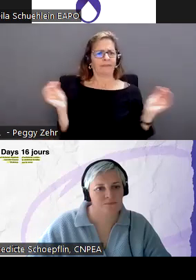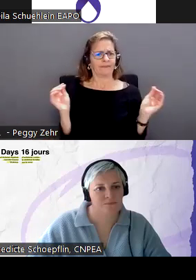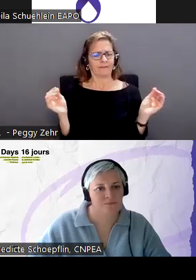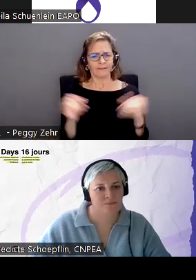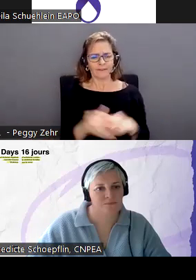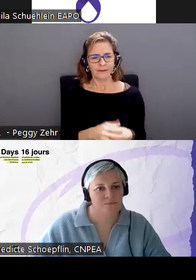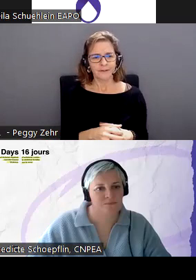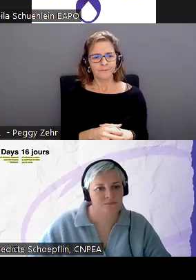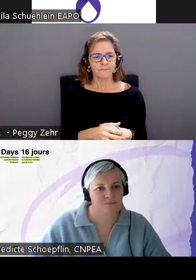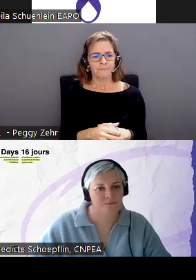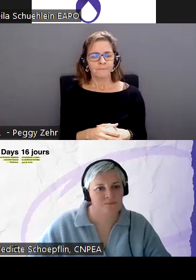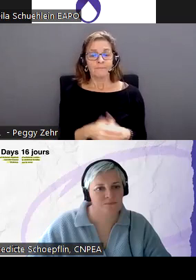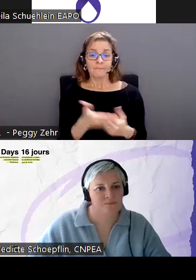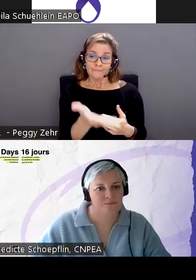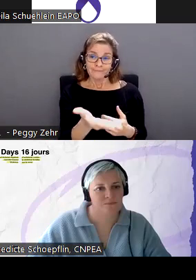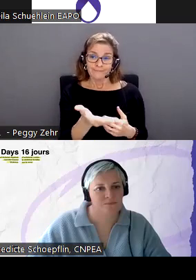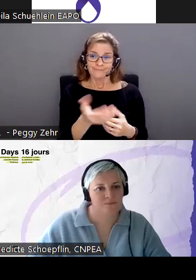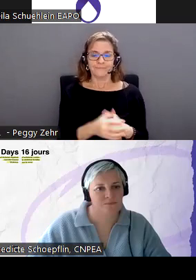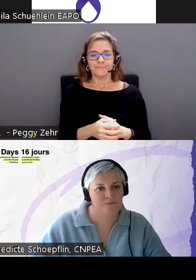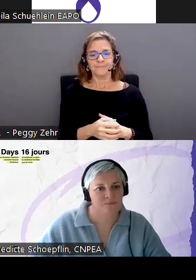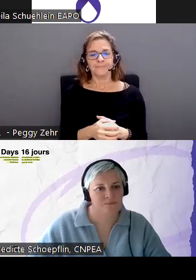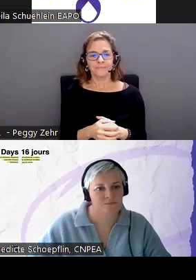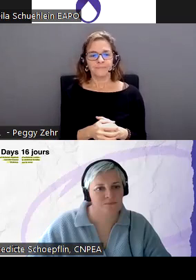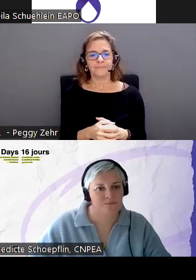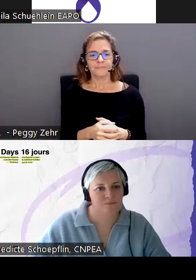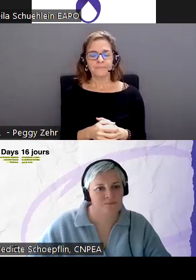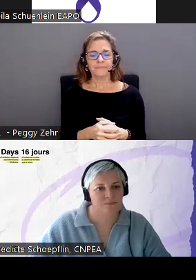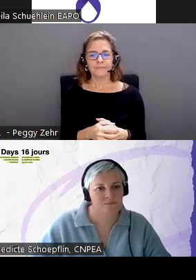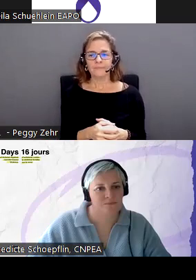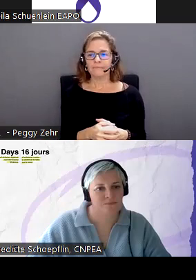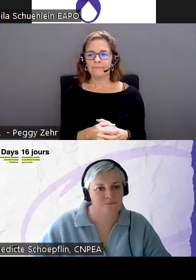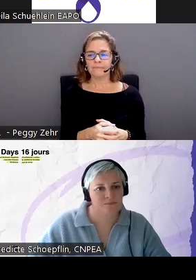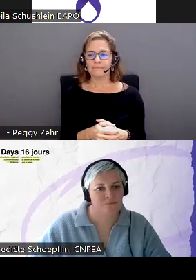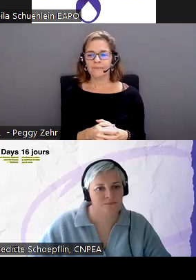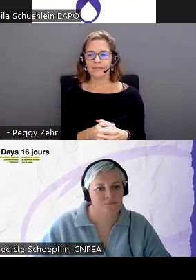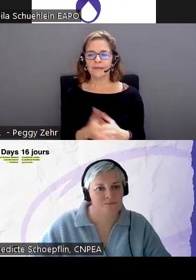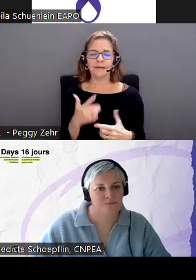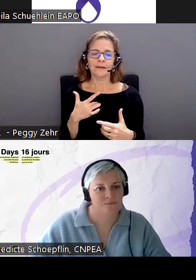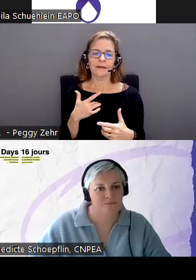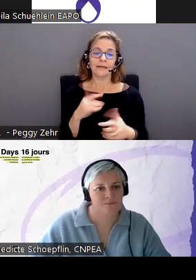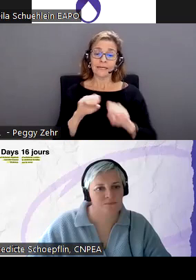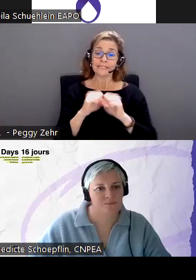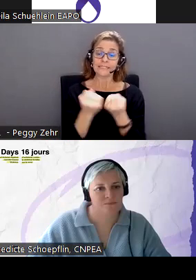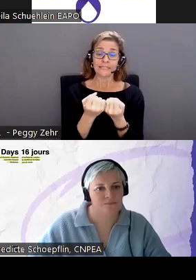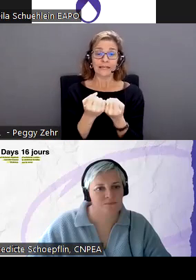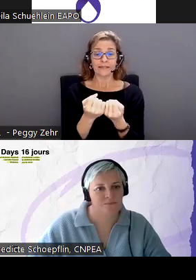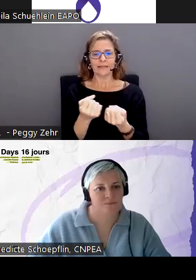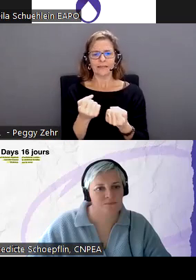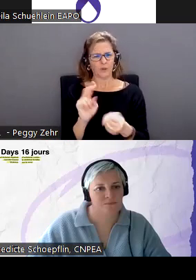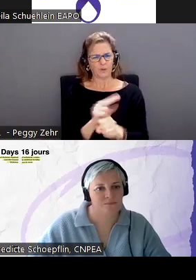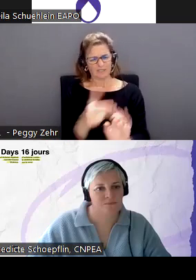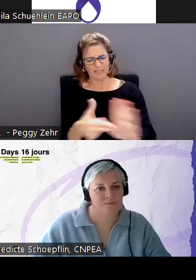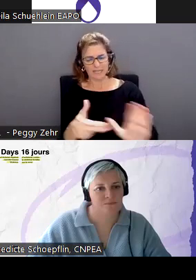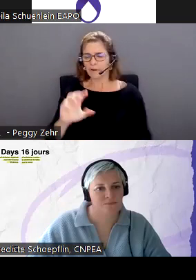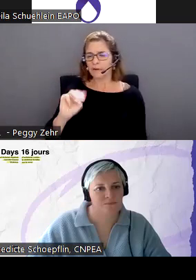And then, of course, there's things like, you know, this propensity to call it mercy killing when you